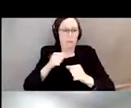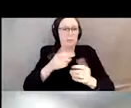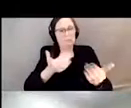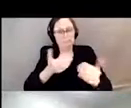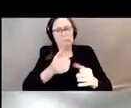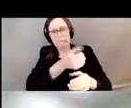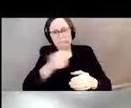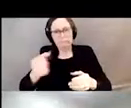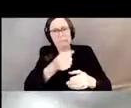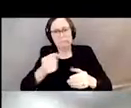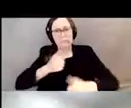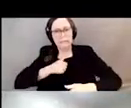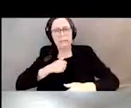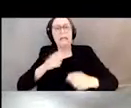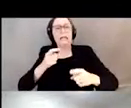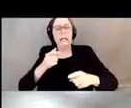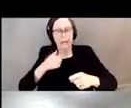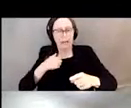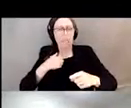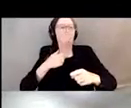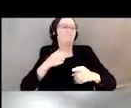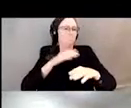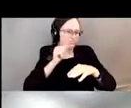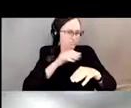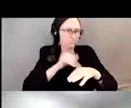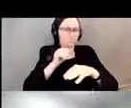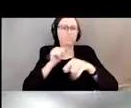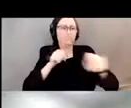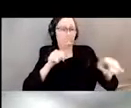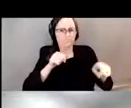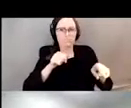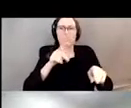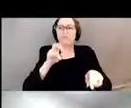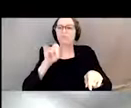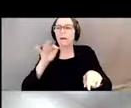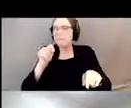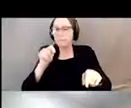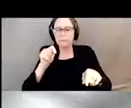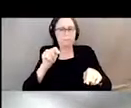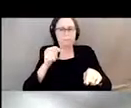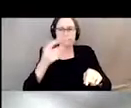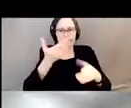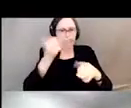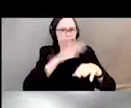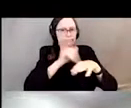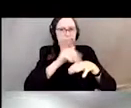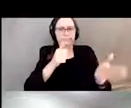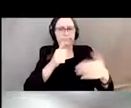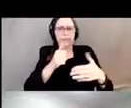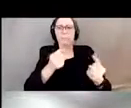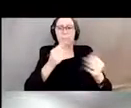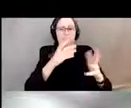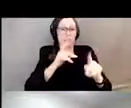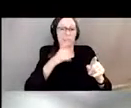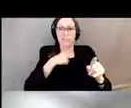Soviet Union has to rely on conscripts. A lot of those, the draft basically, a lot of the people who are called up just never go to the